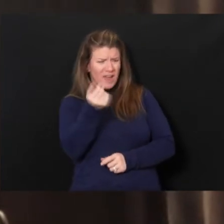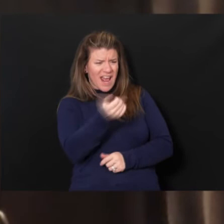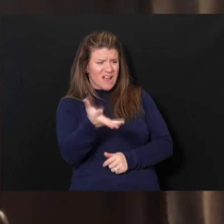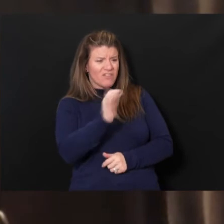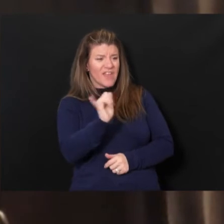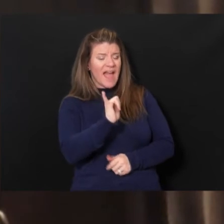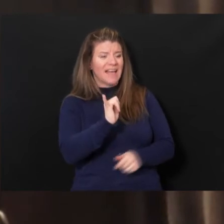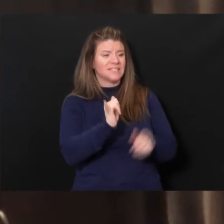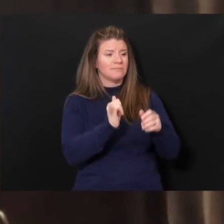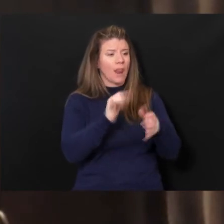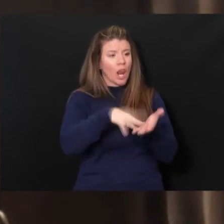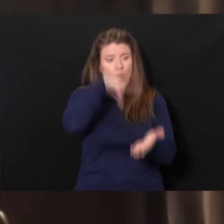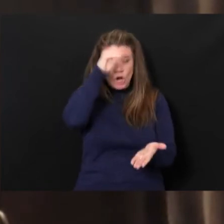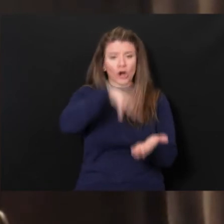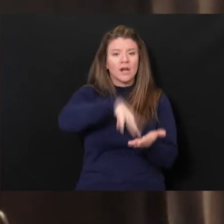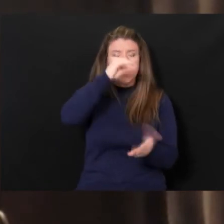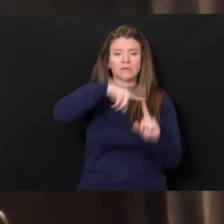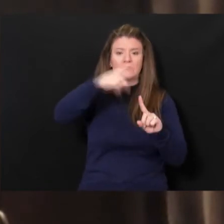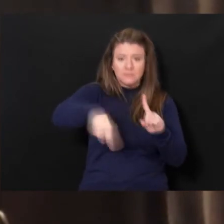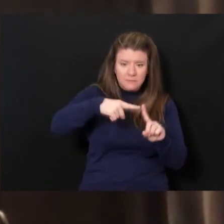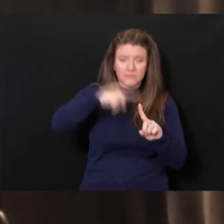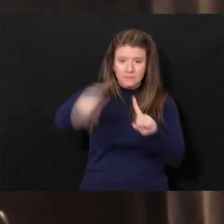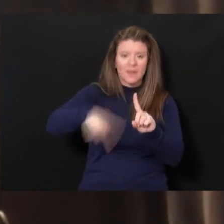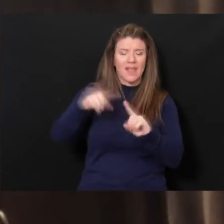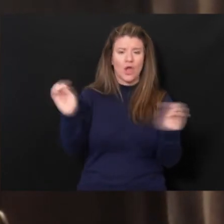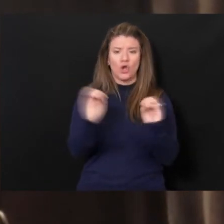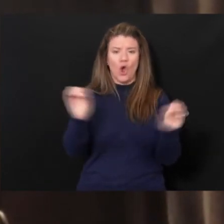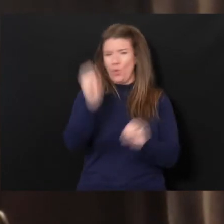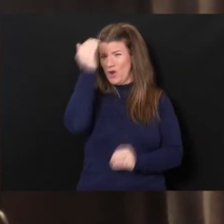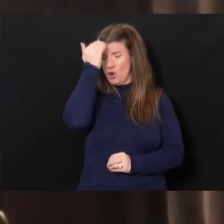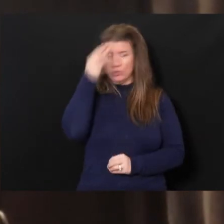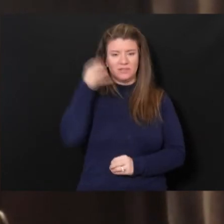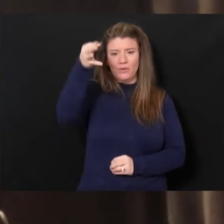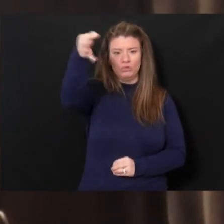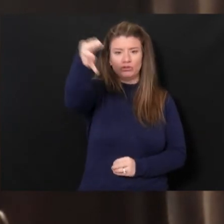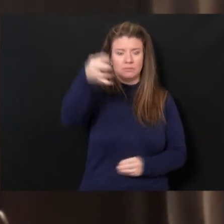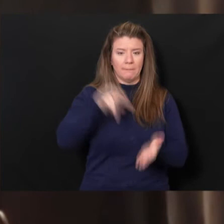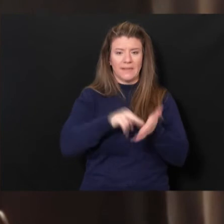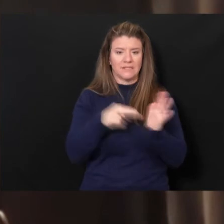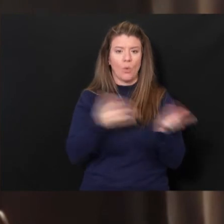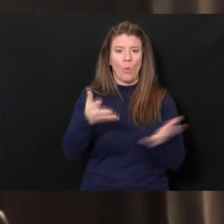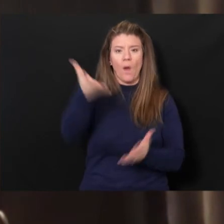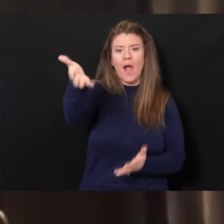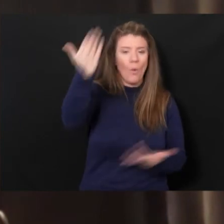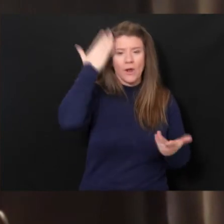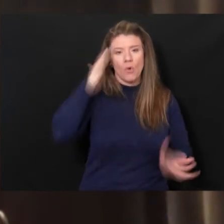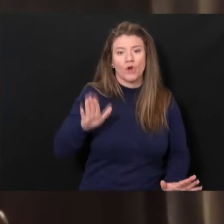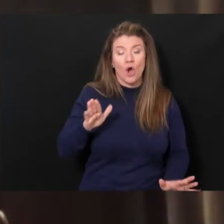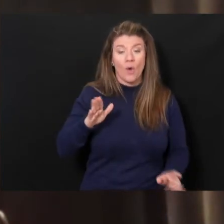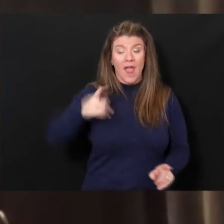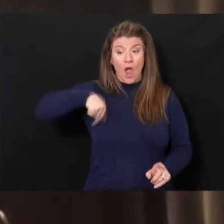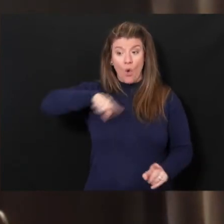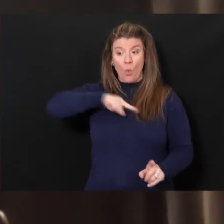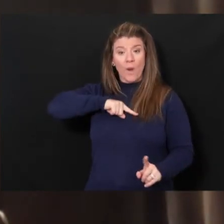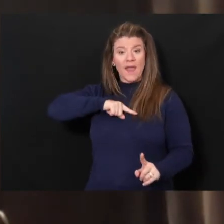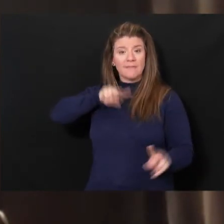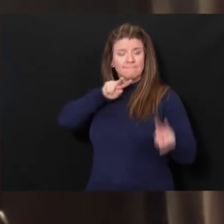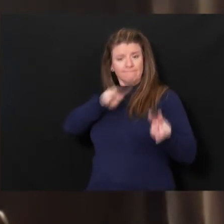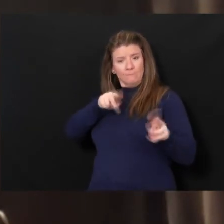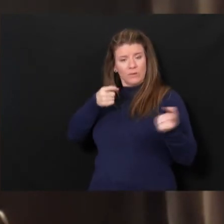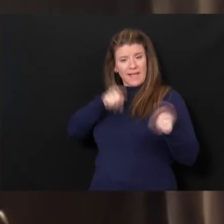rapid learning cycle. You know, nobody knows what the future holds, and we have all been surprised by different things